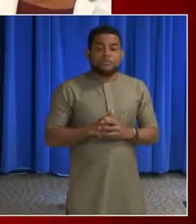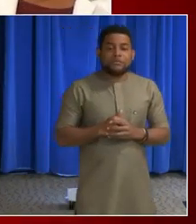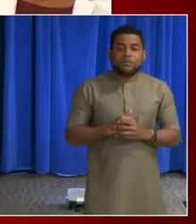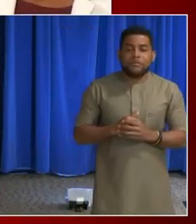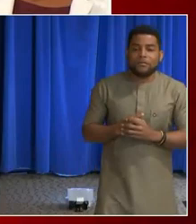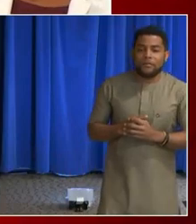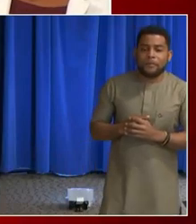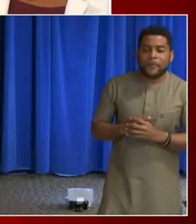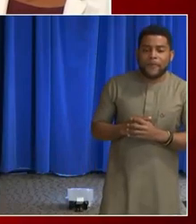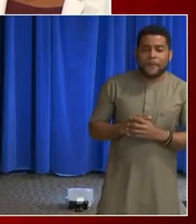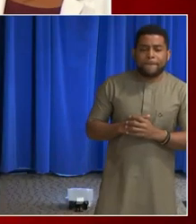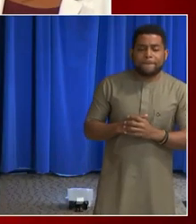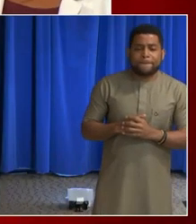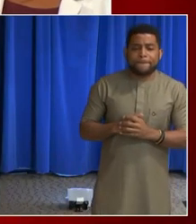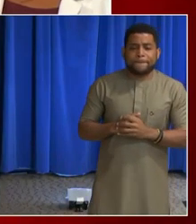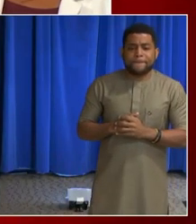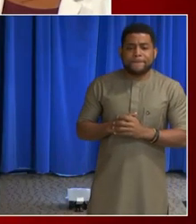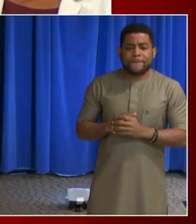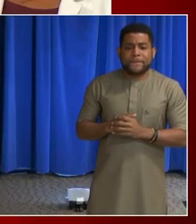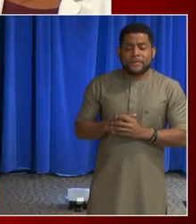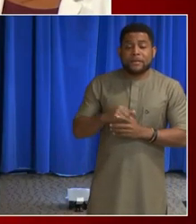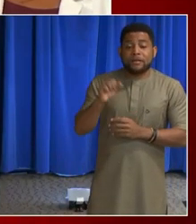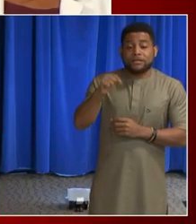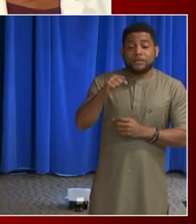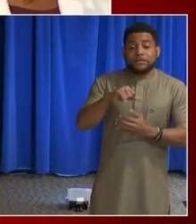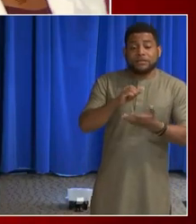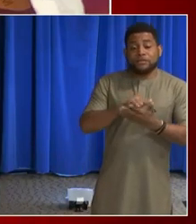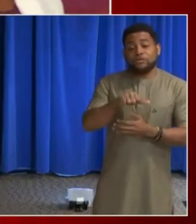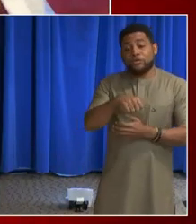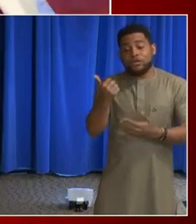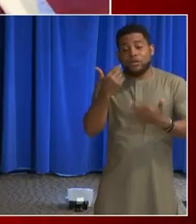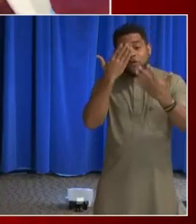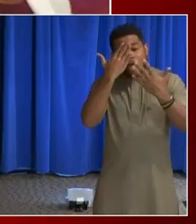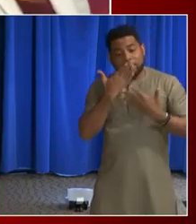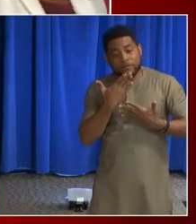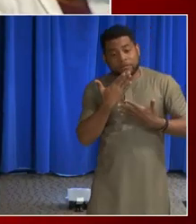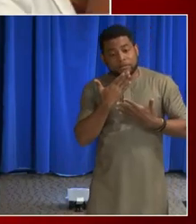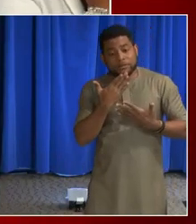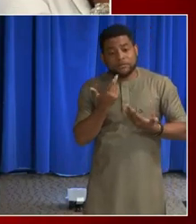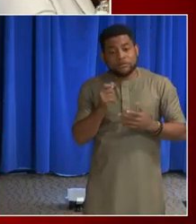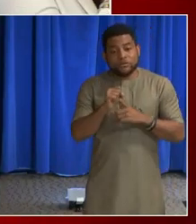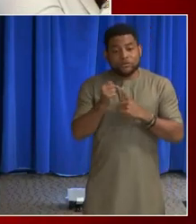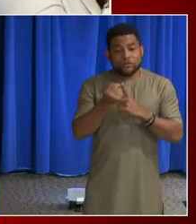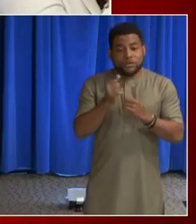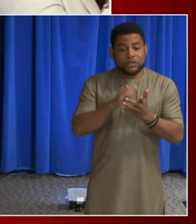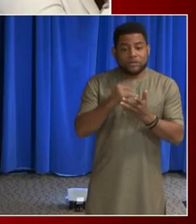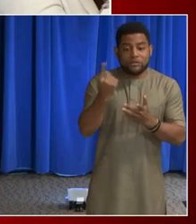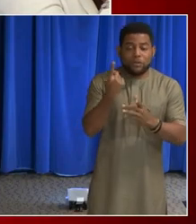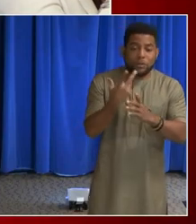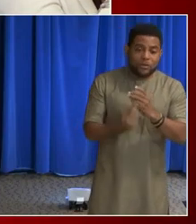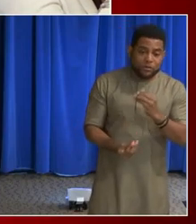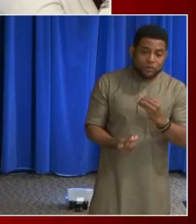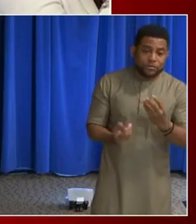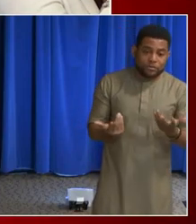That's, again, another very unfortunate incident where someone lost their life and they should not